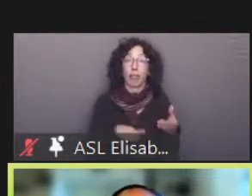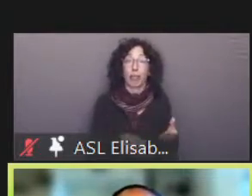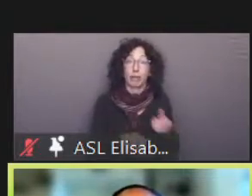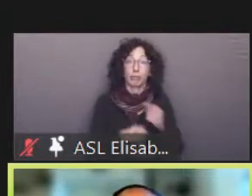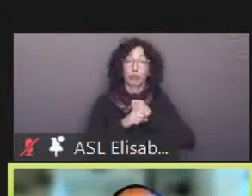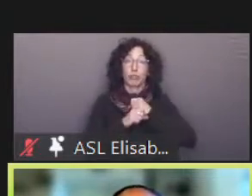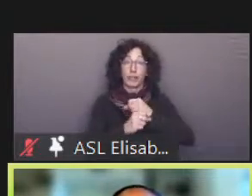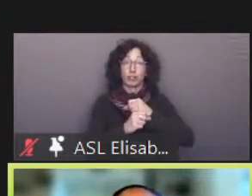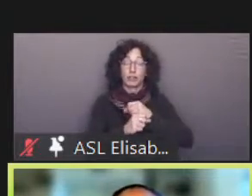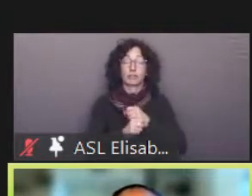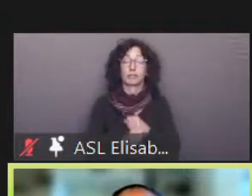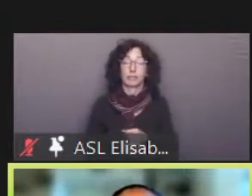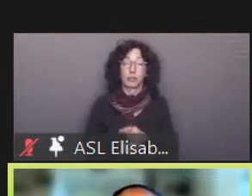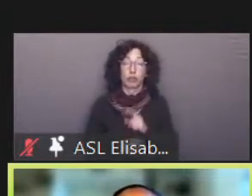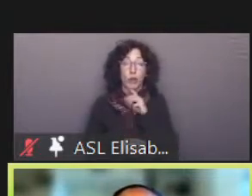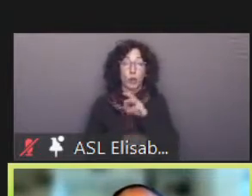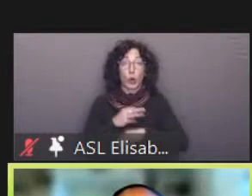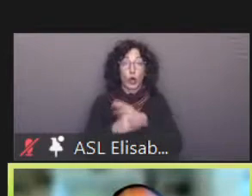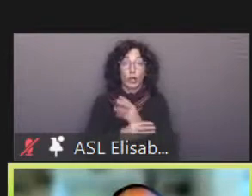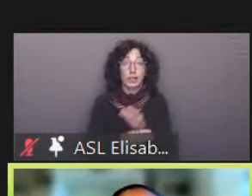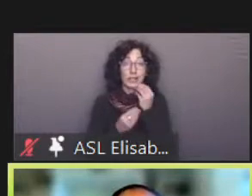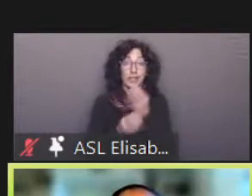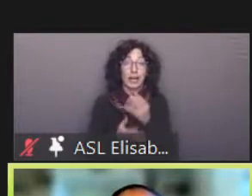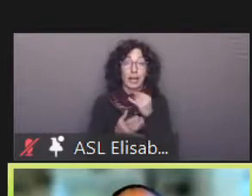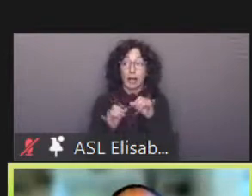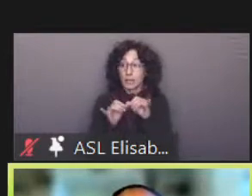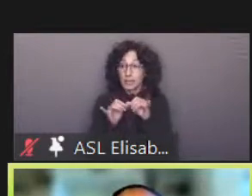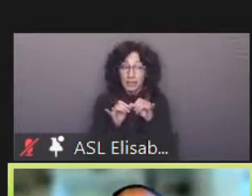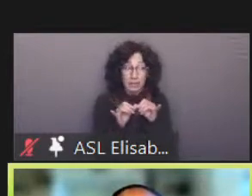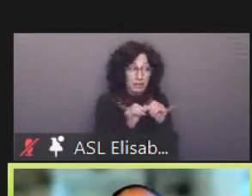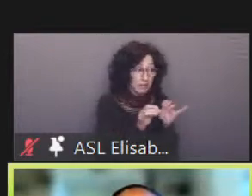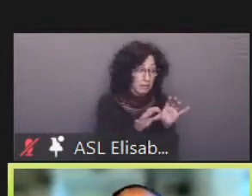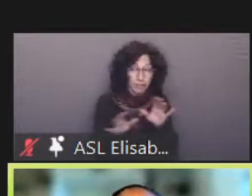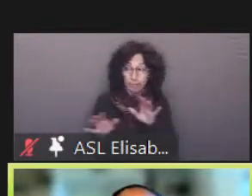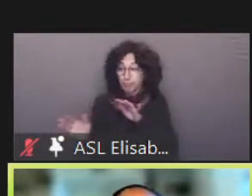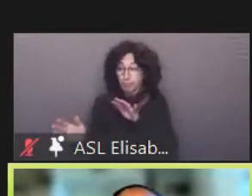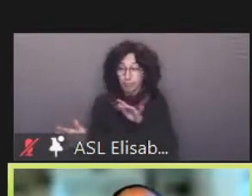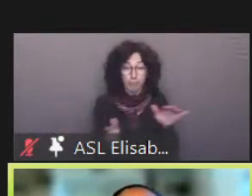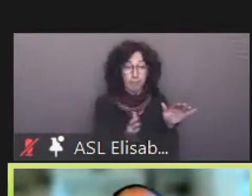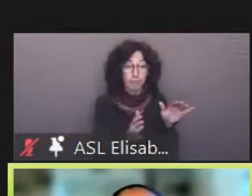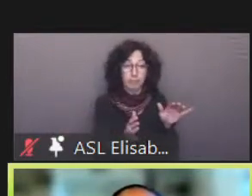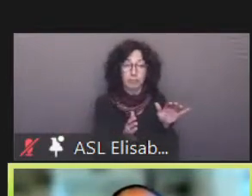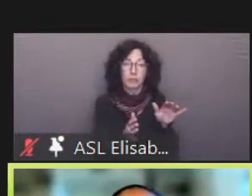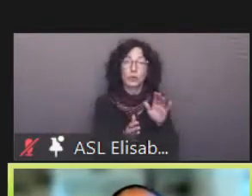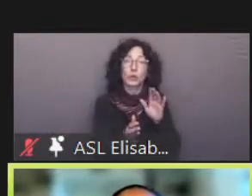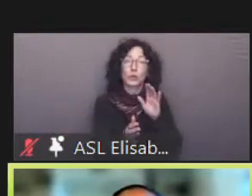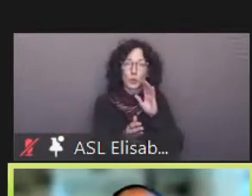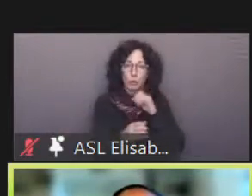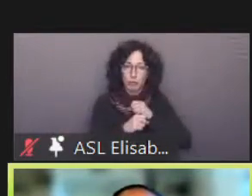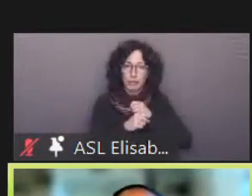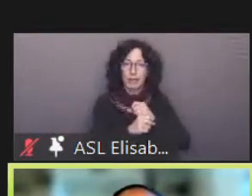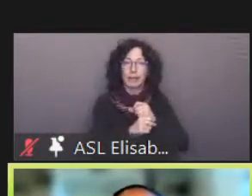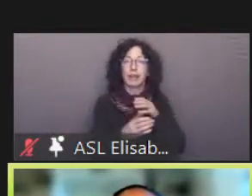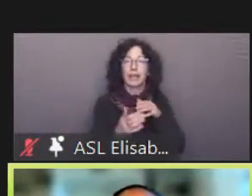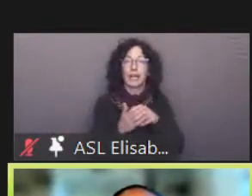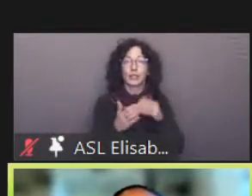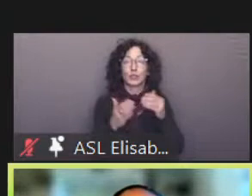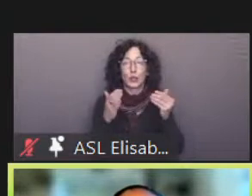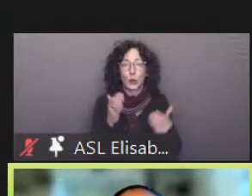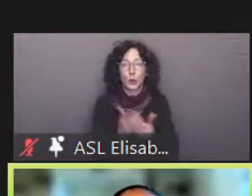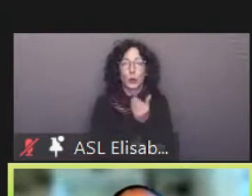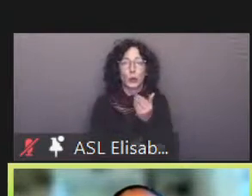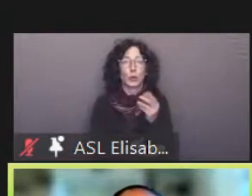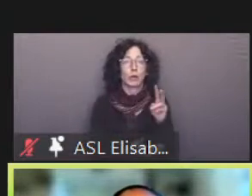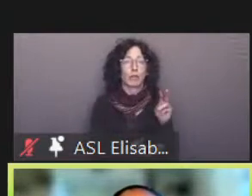data shows that the vaccines are also effective against many of the newer virus variants that we've seen in